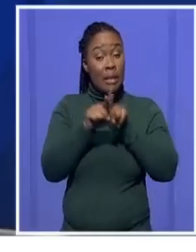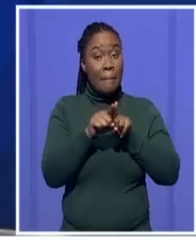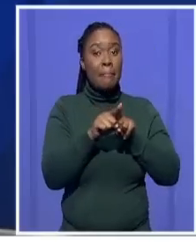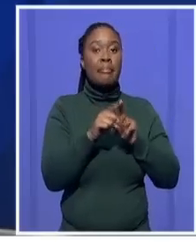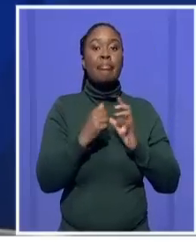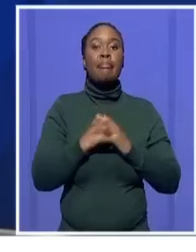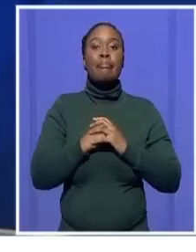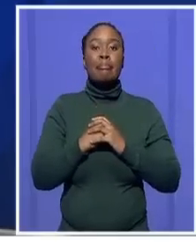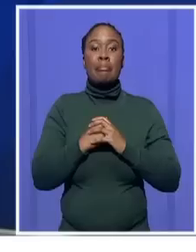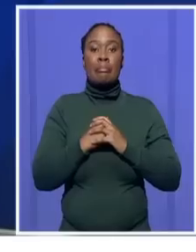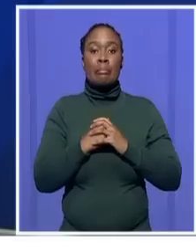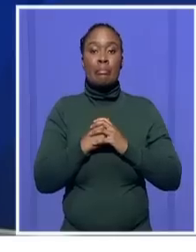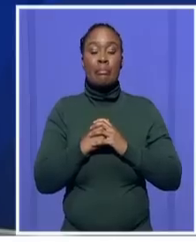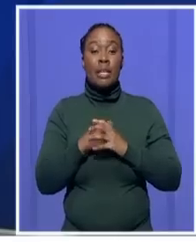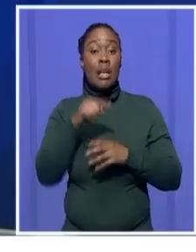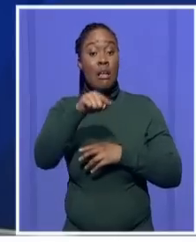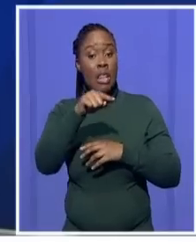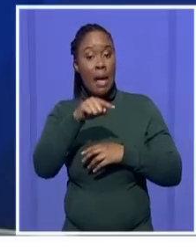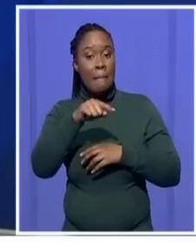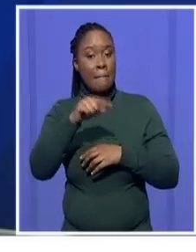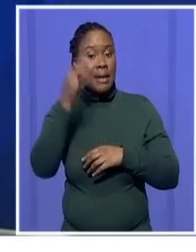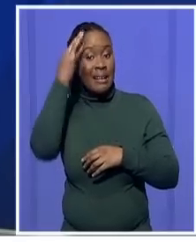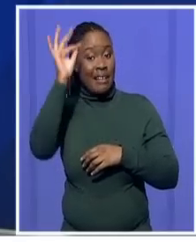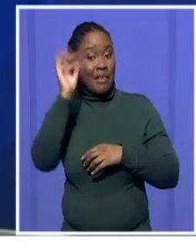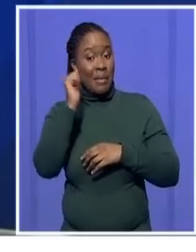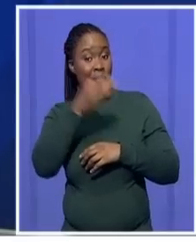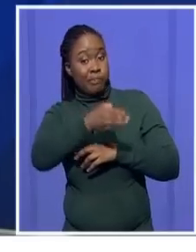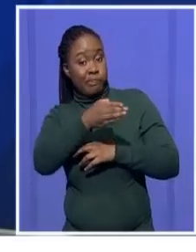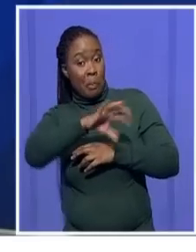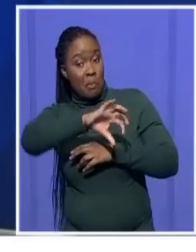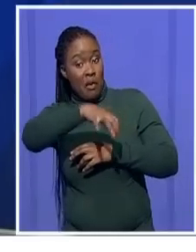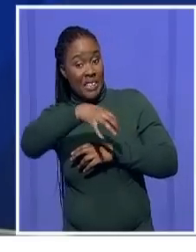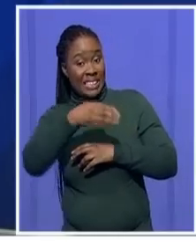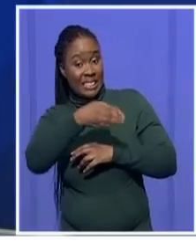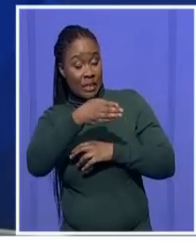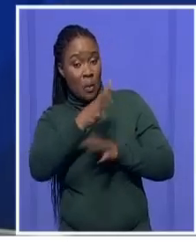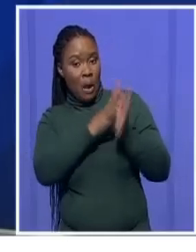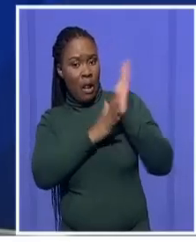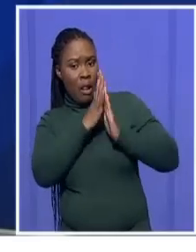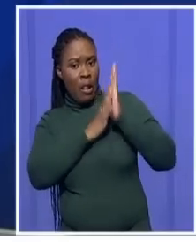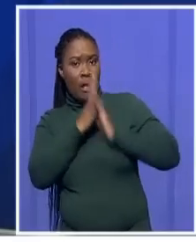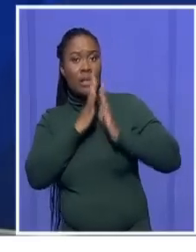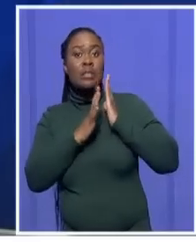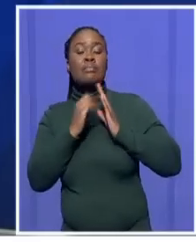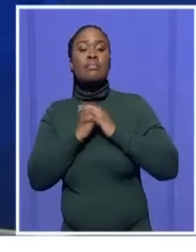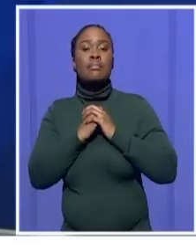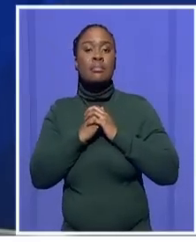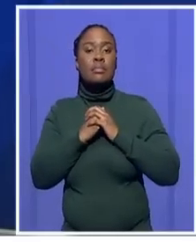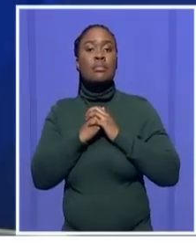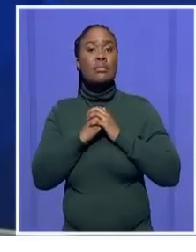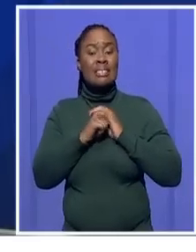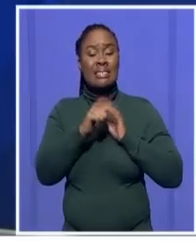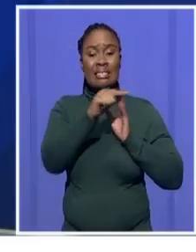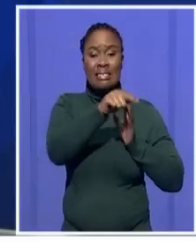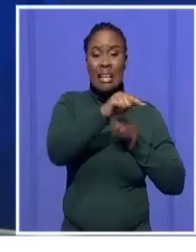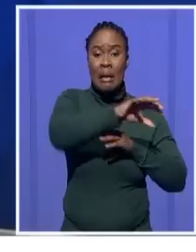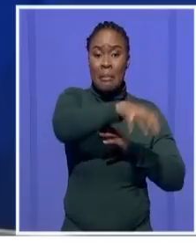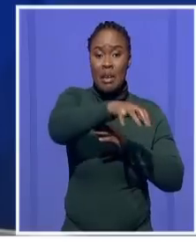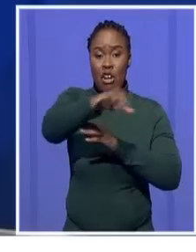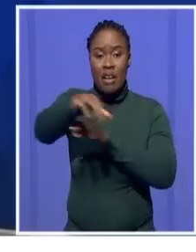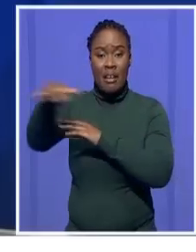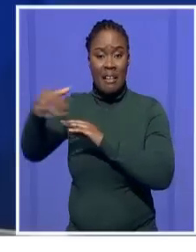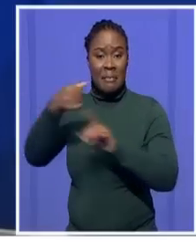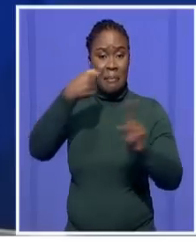government any time now about how they plan to activate more resources to some of these areas that are already